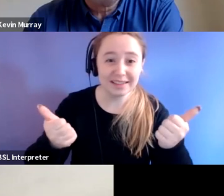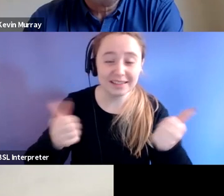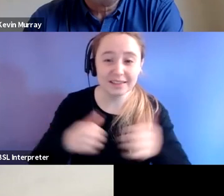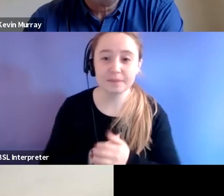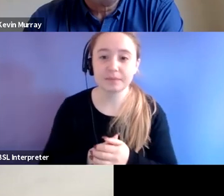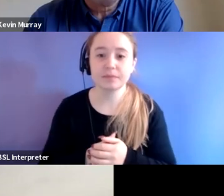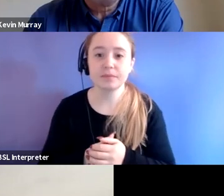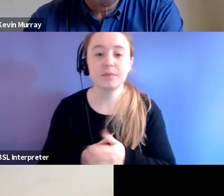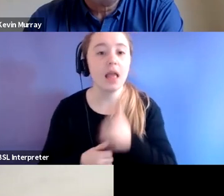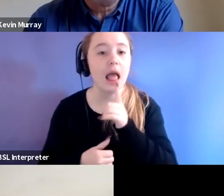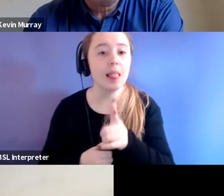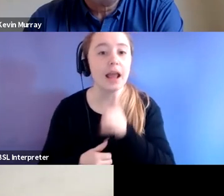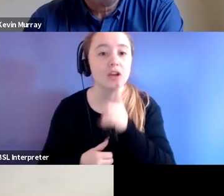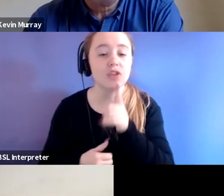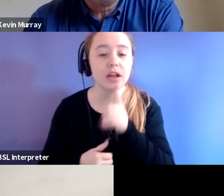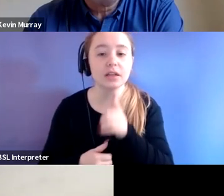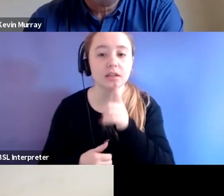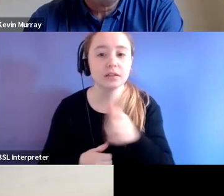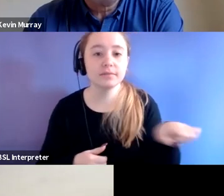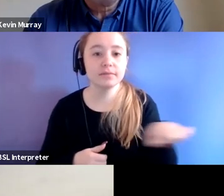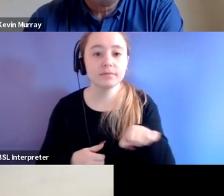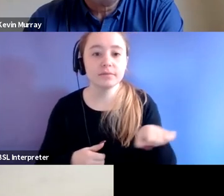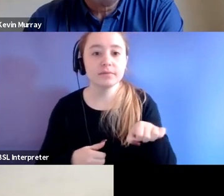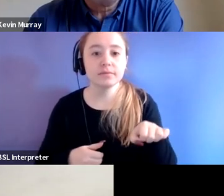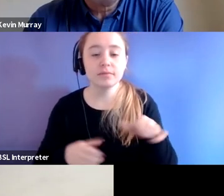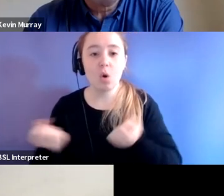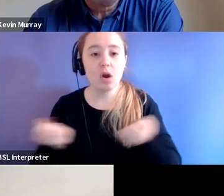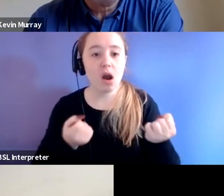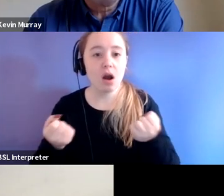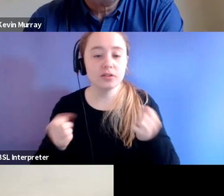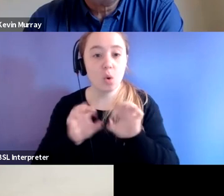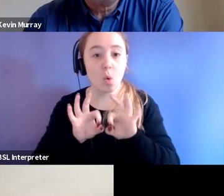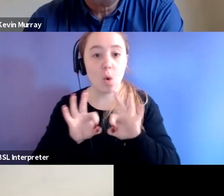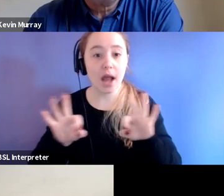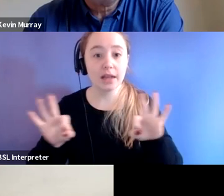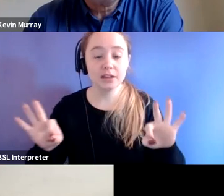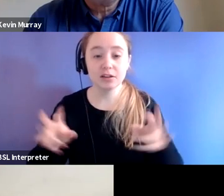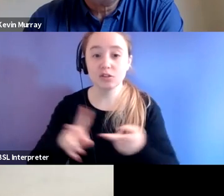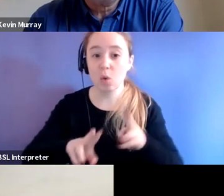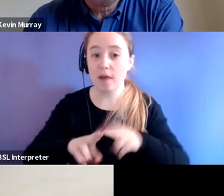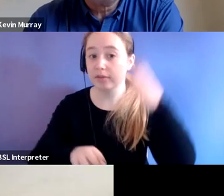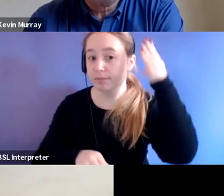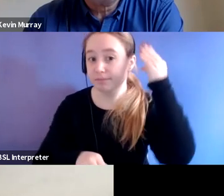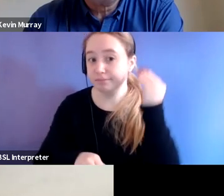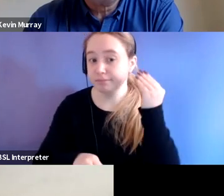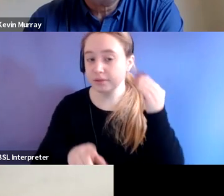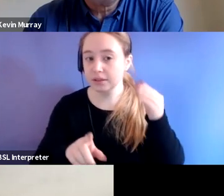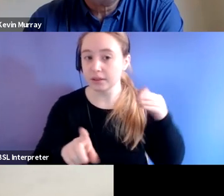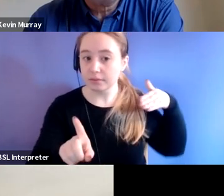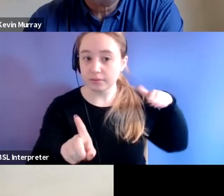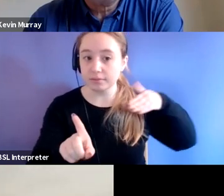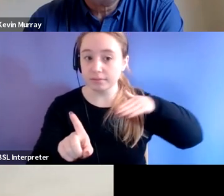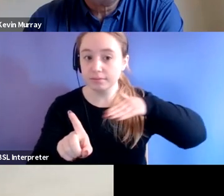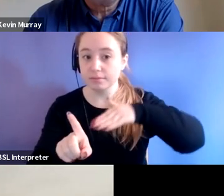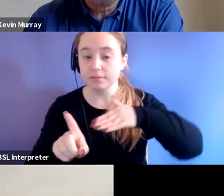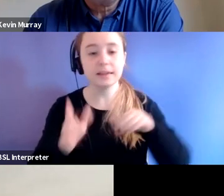rise of electric vehicles, obviously being much quieter has an impact for those who have hearing impairments. What kind of considerations are being made